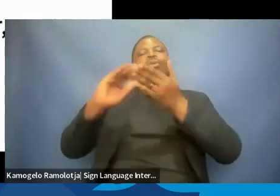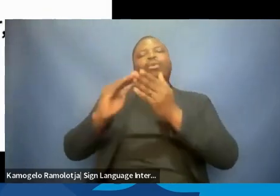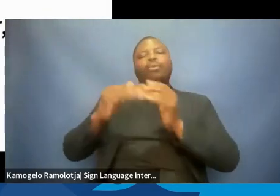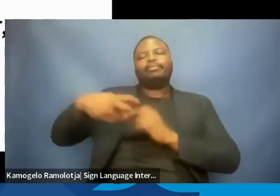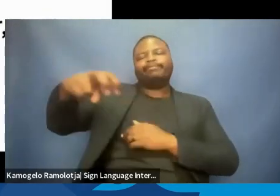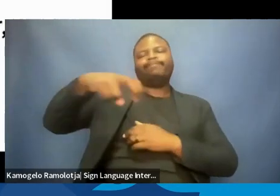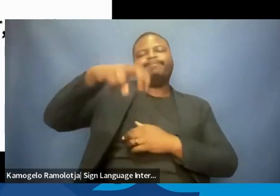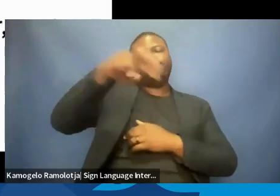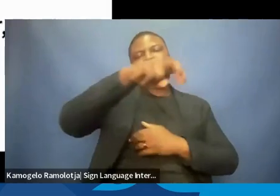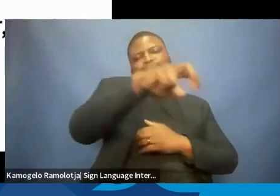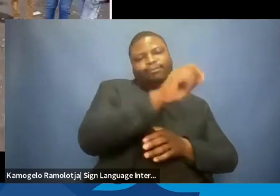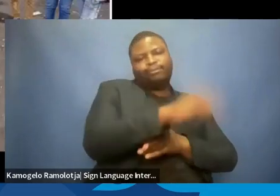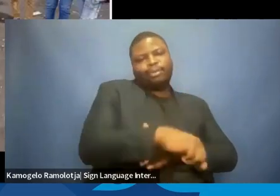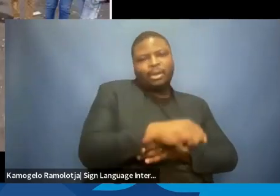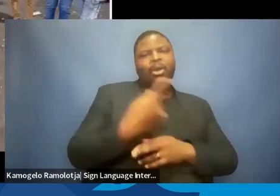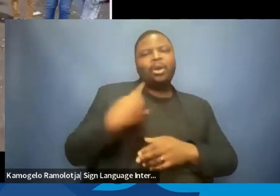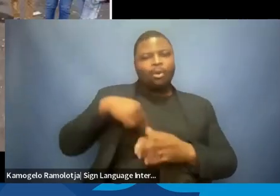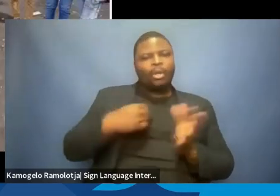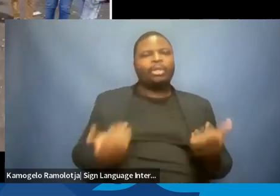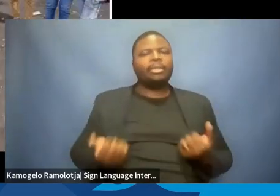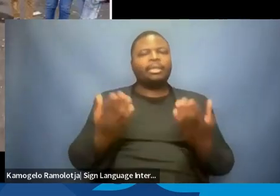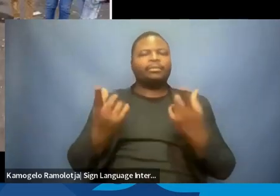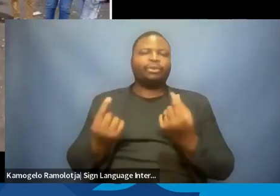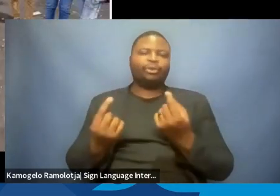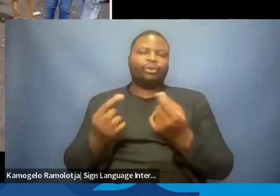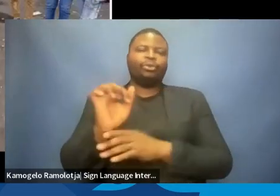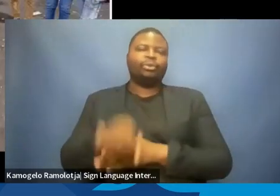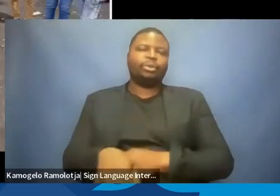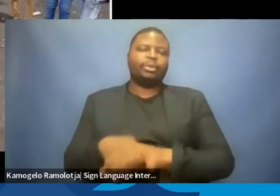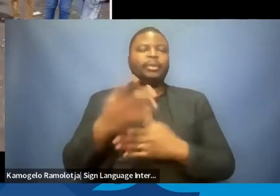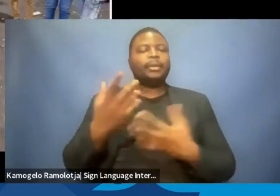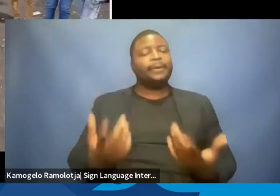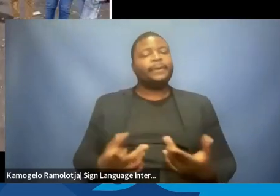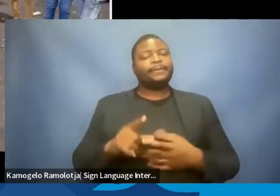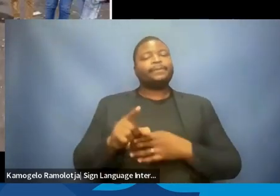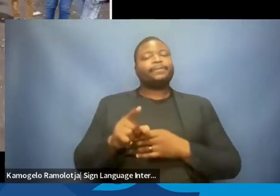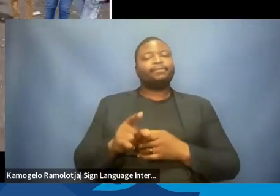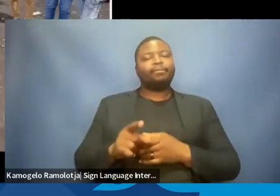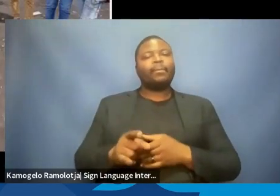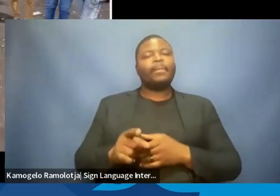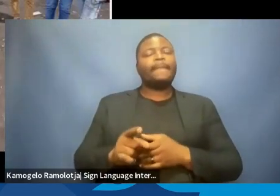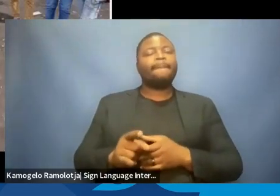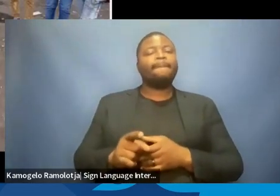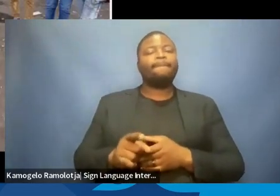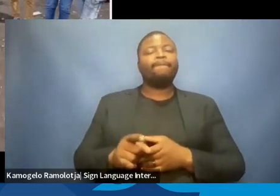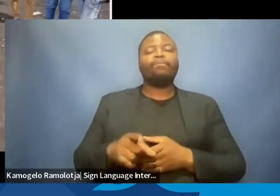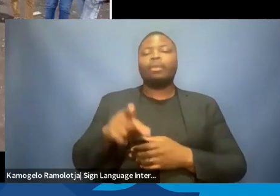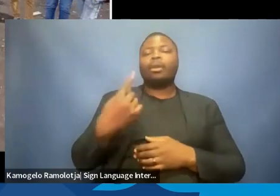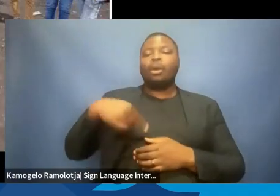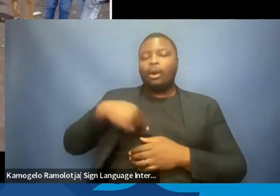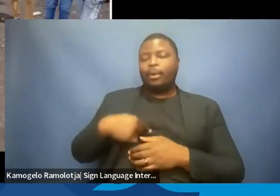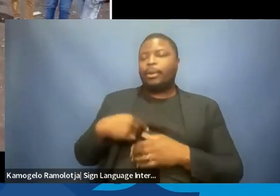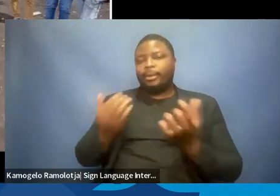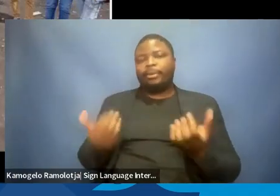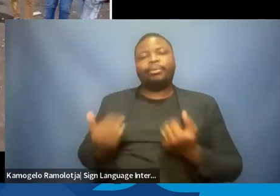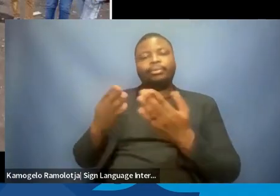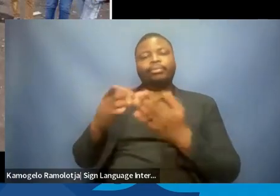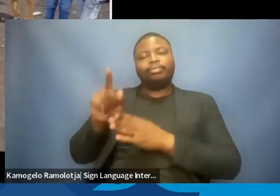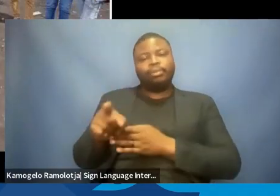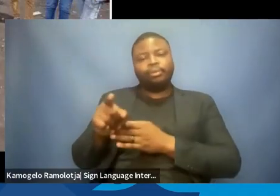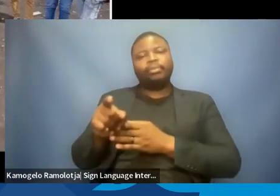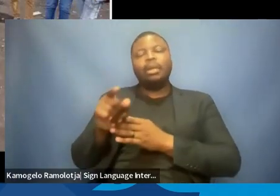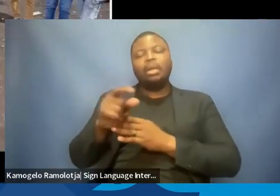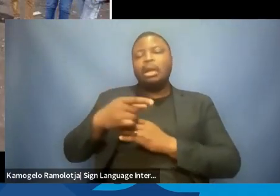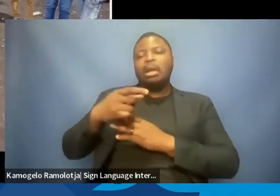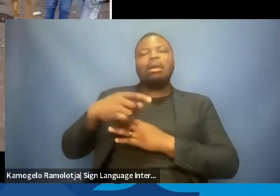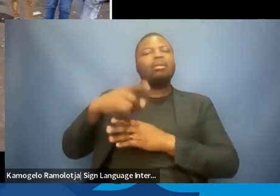regionally as well as provincially. So other services that are provided include outreach. So we're very passionate about